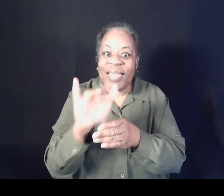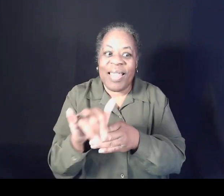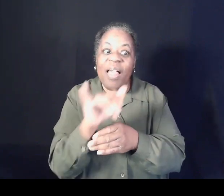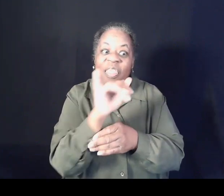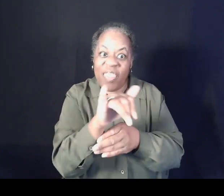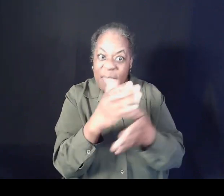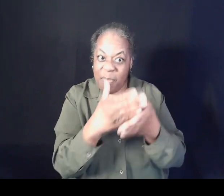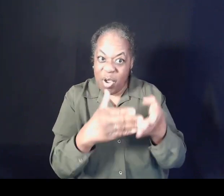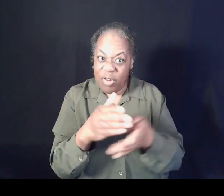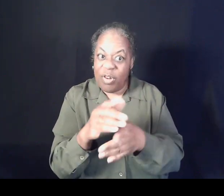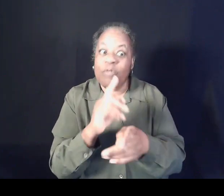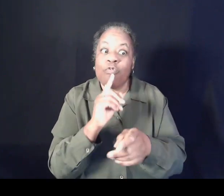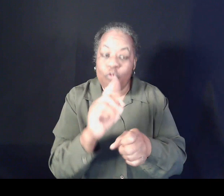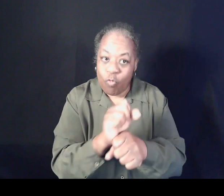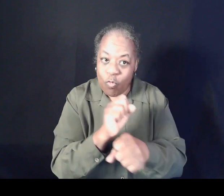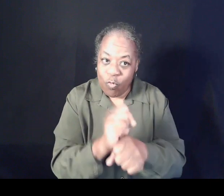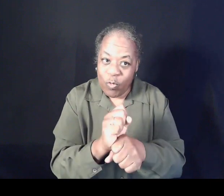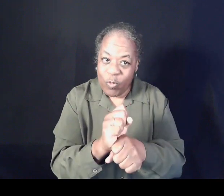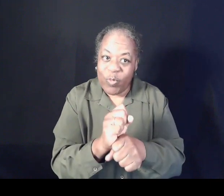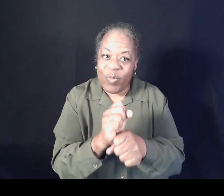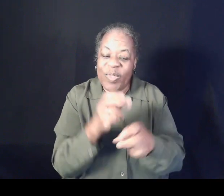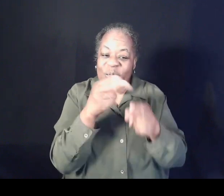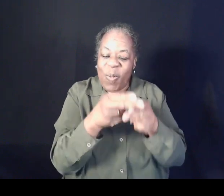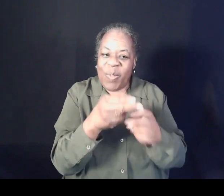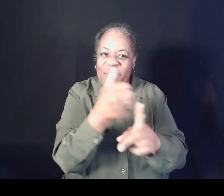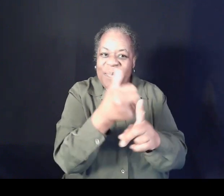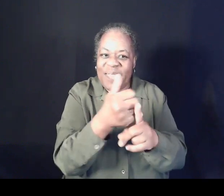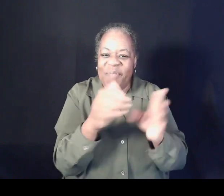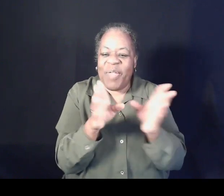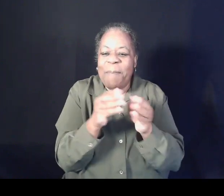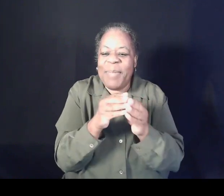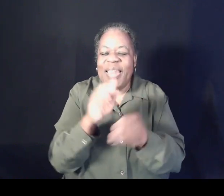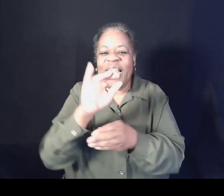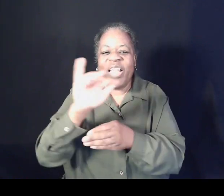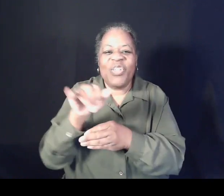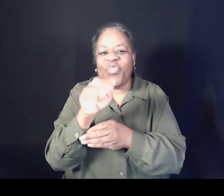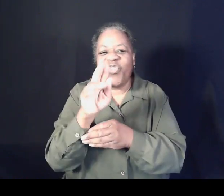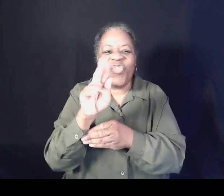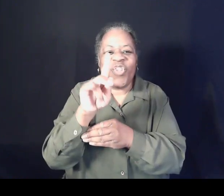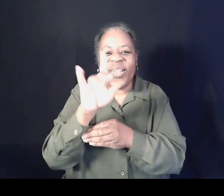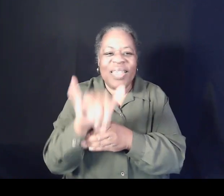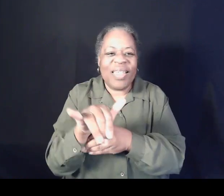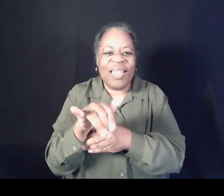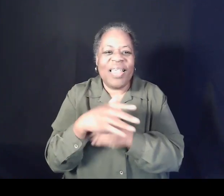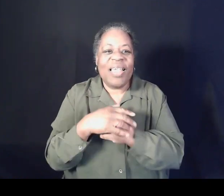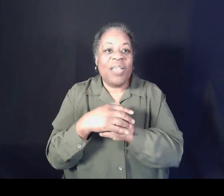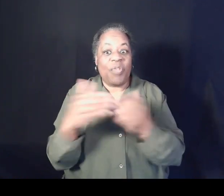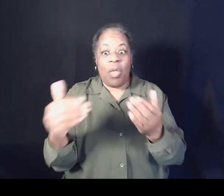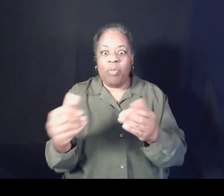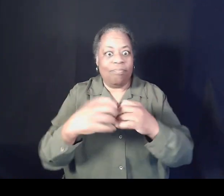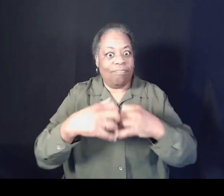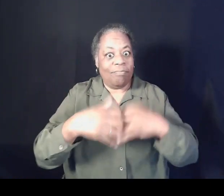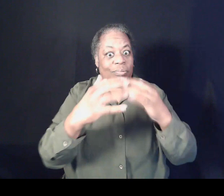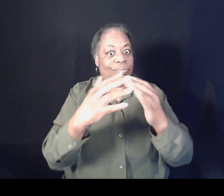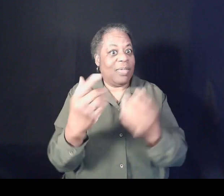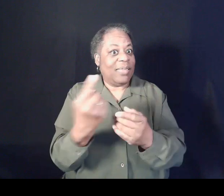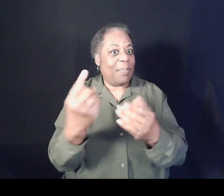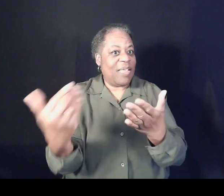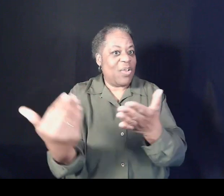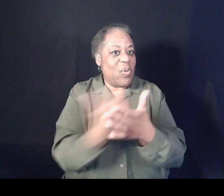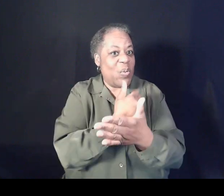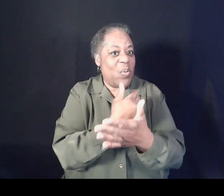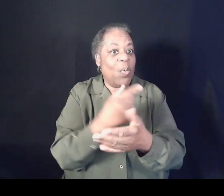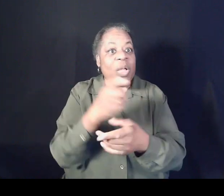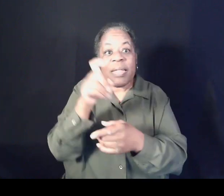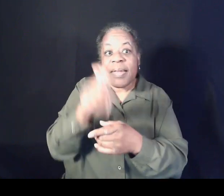section. He literally calls himself a meeting junkie. And so he's launching this new endeavor, similar to Uber Eats, where if you need